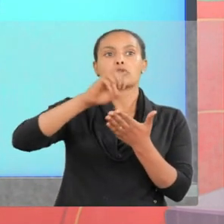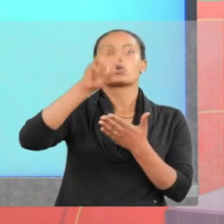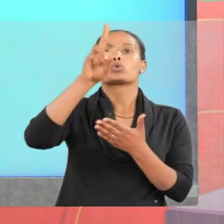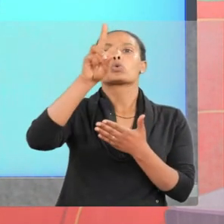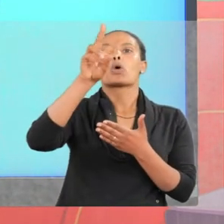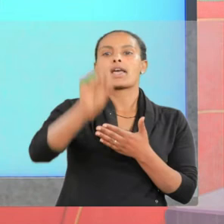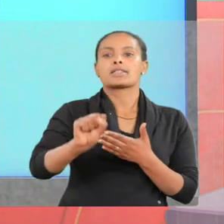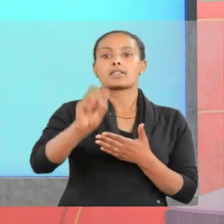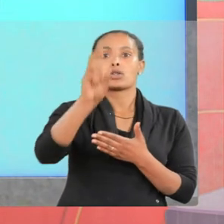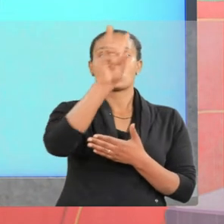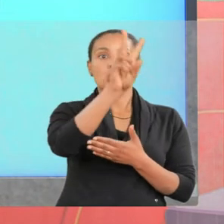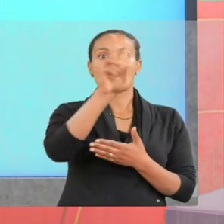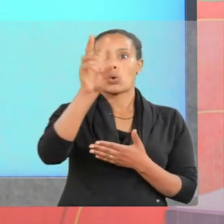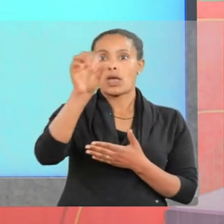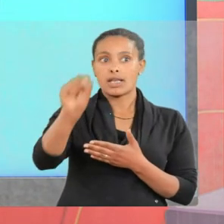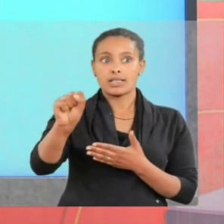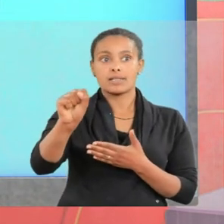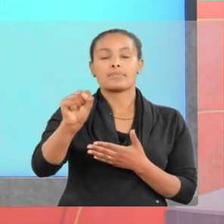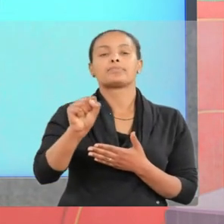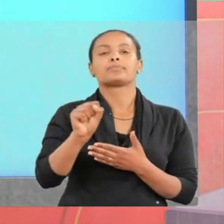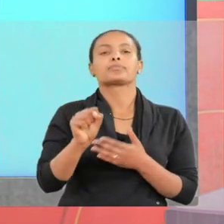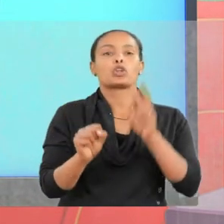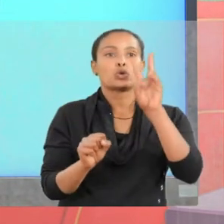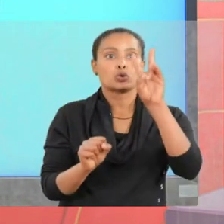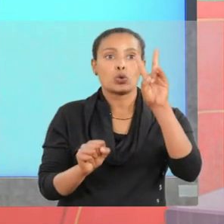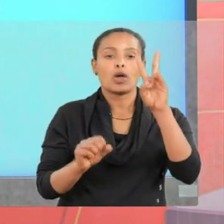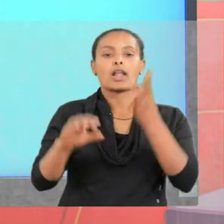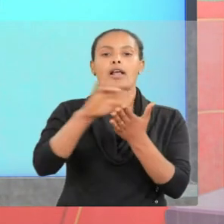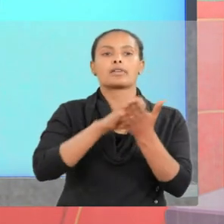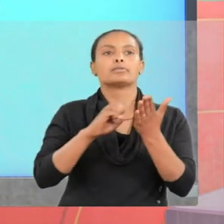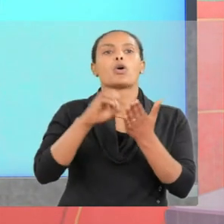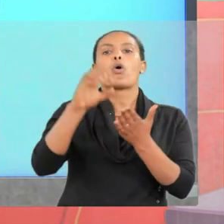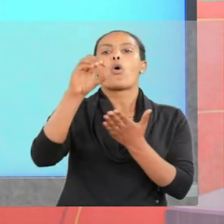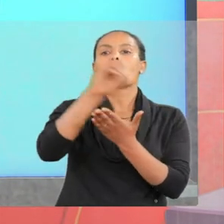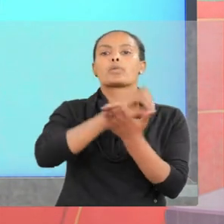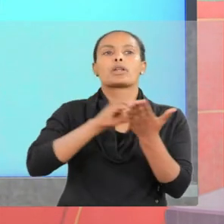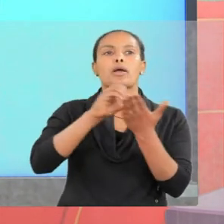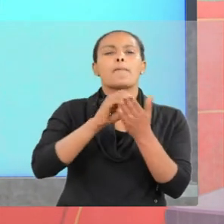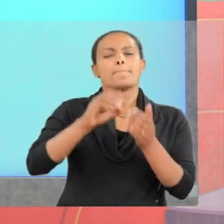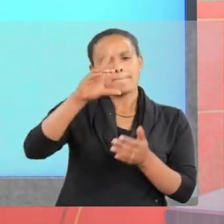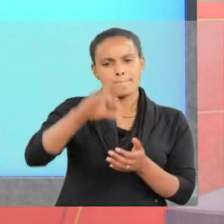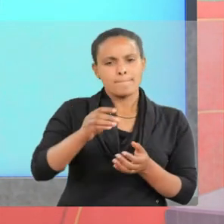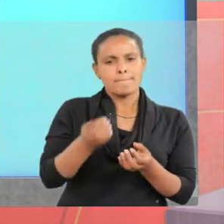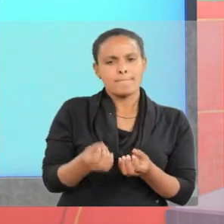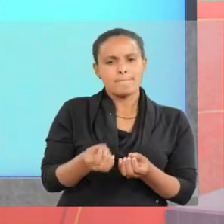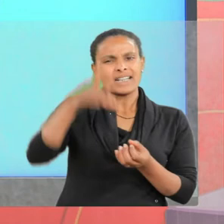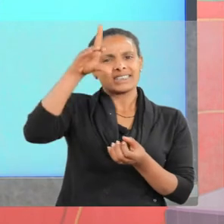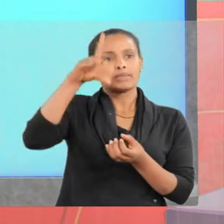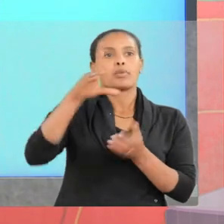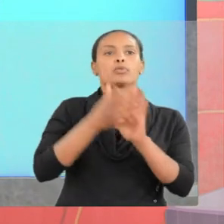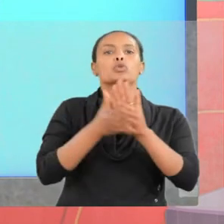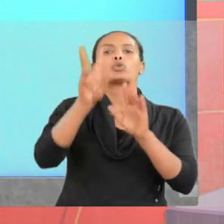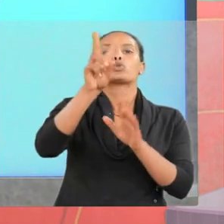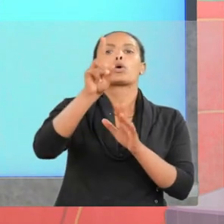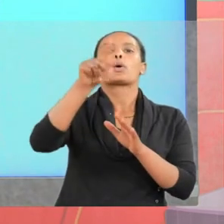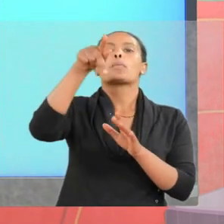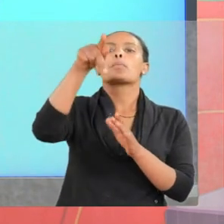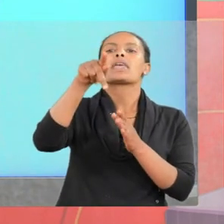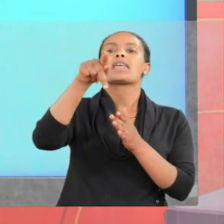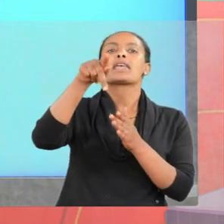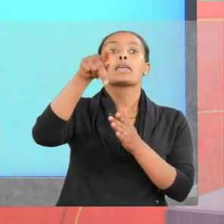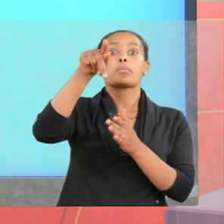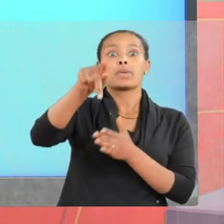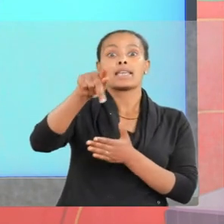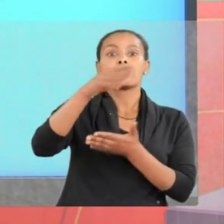2s atomic orbital has two electrons. An orbital accommodates a maximum of 2 electrons. P subshell